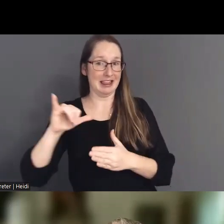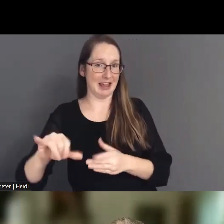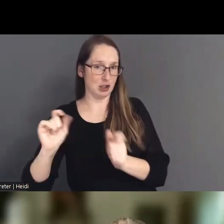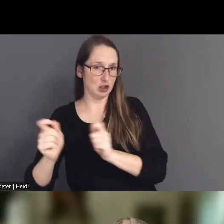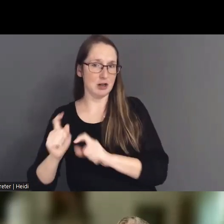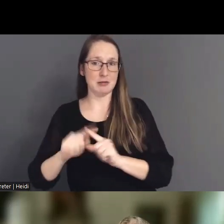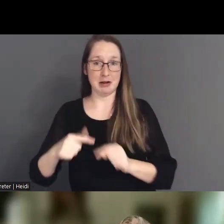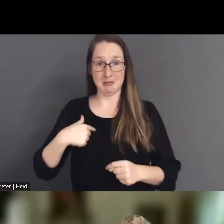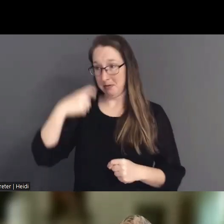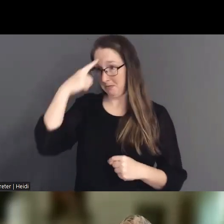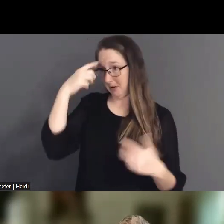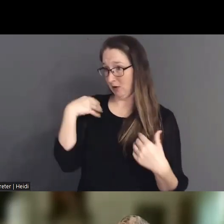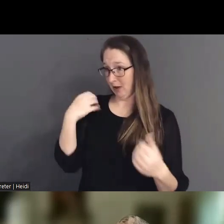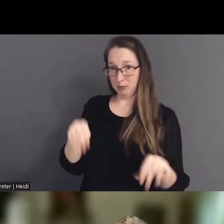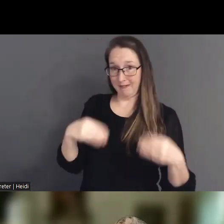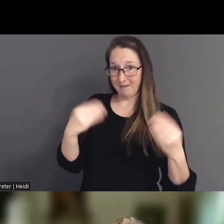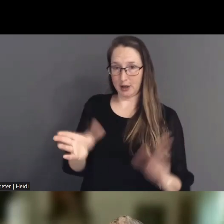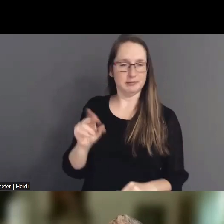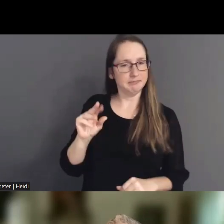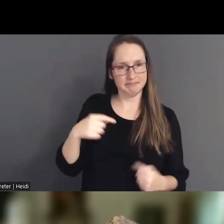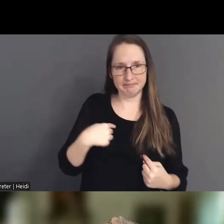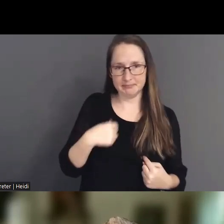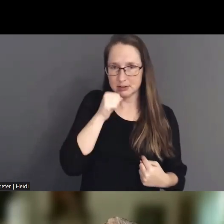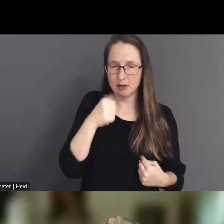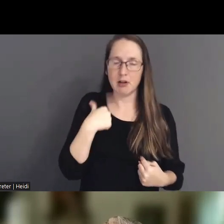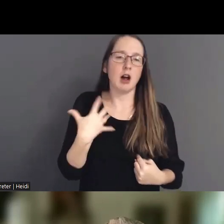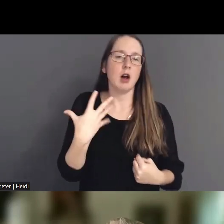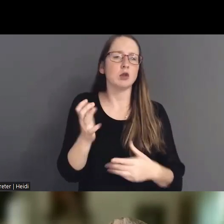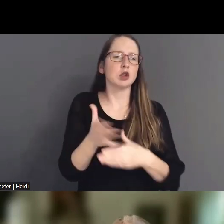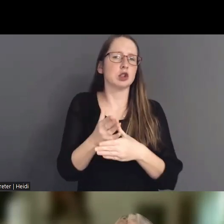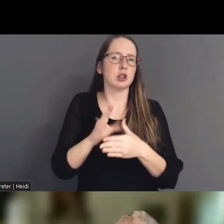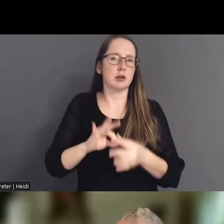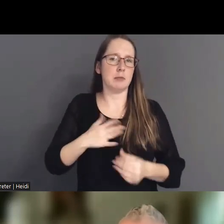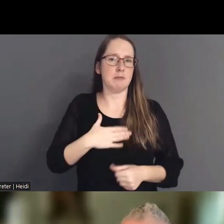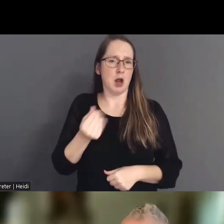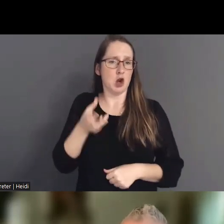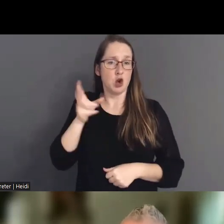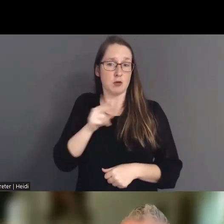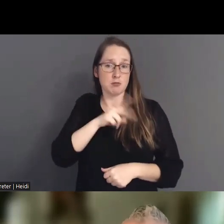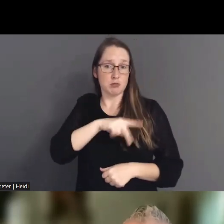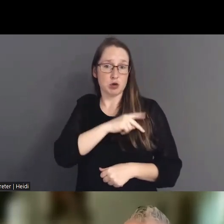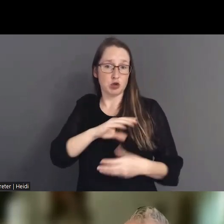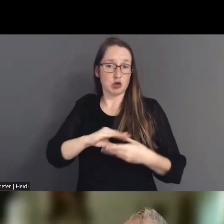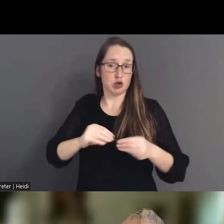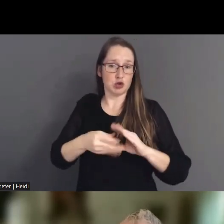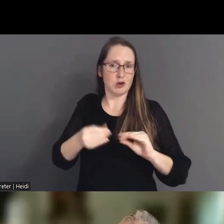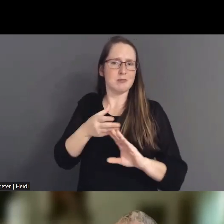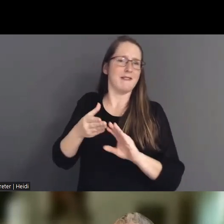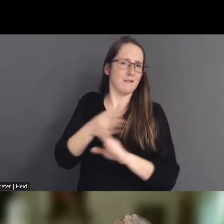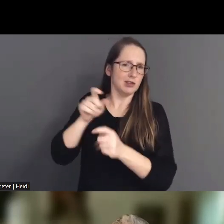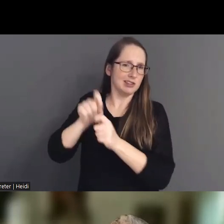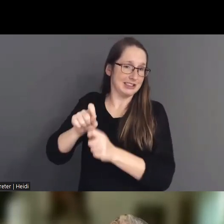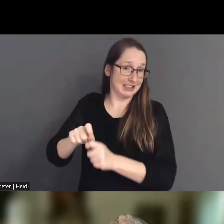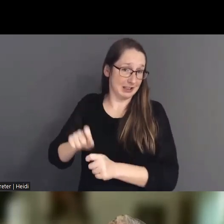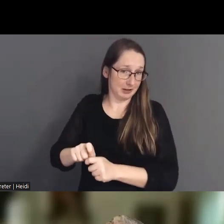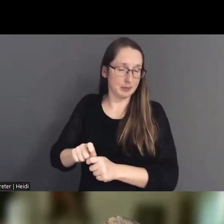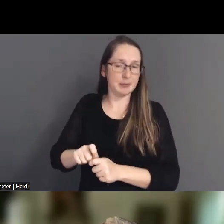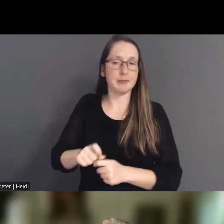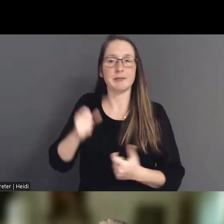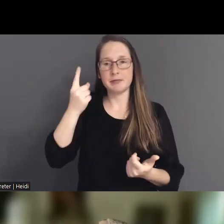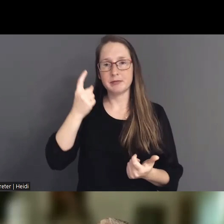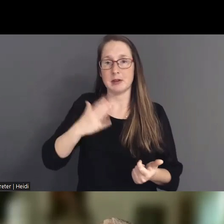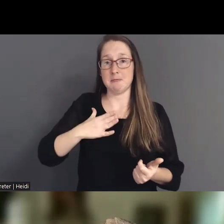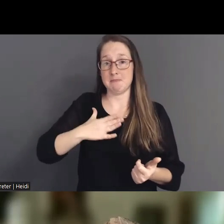mental health service provider, and I want to share about my own personal story before I get into the details of it. So